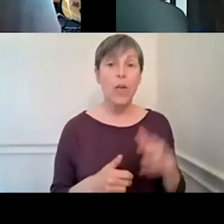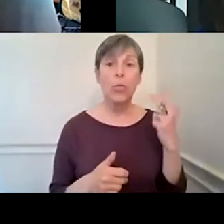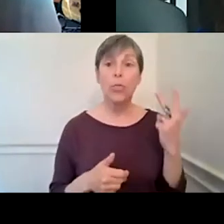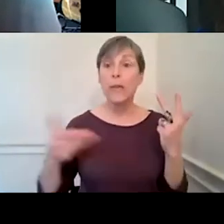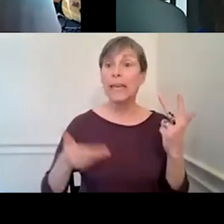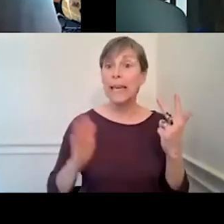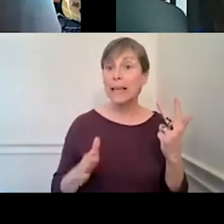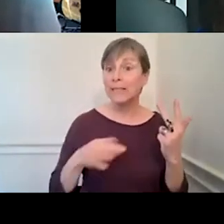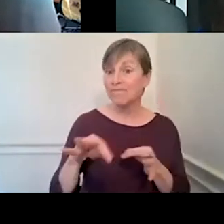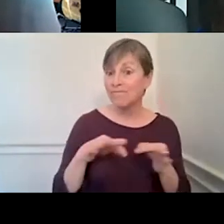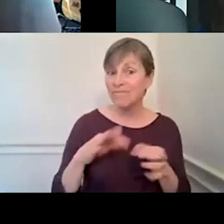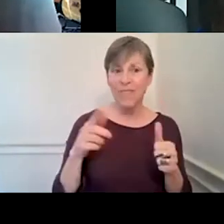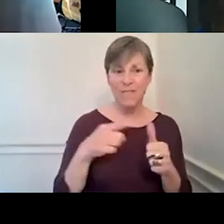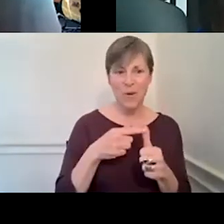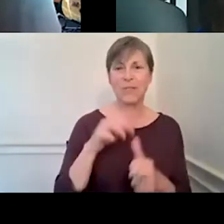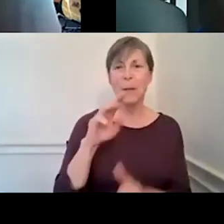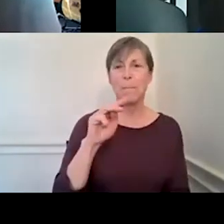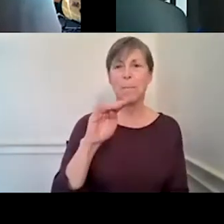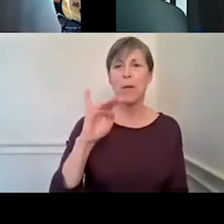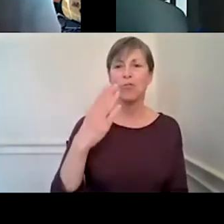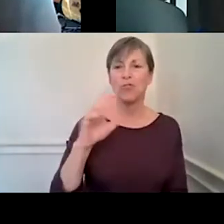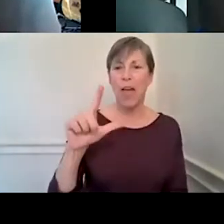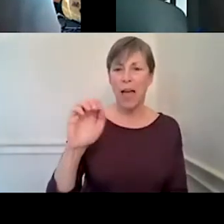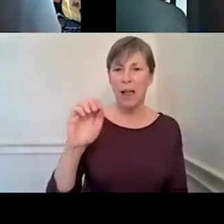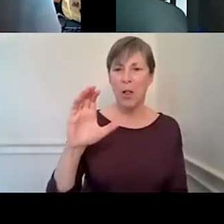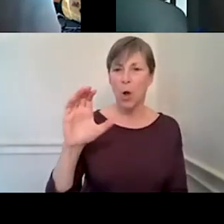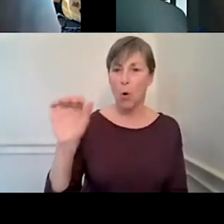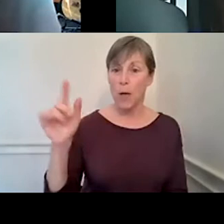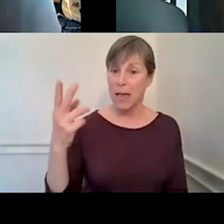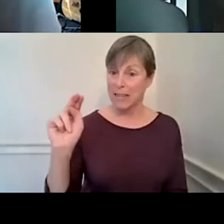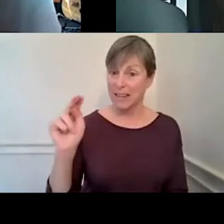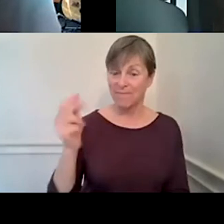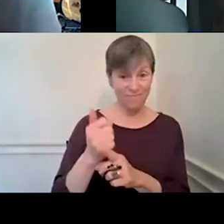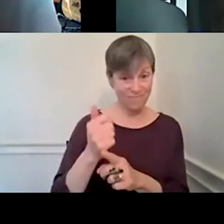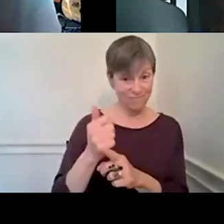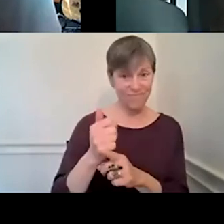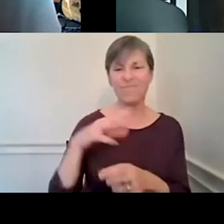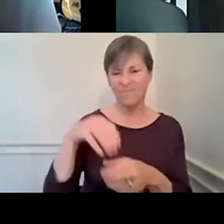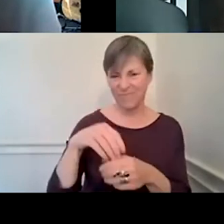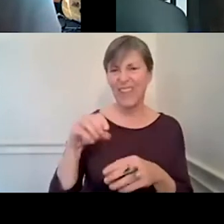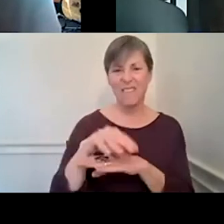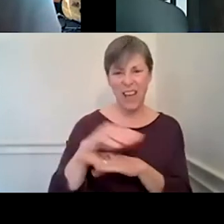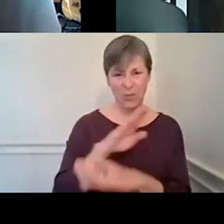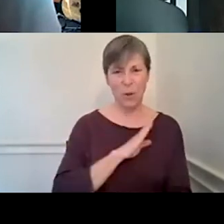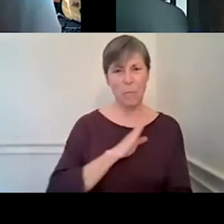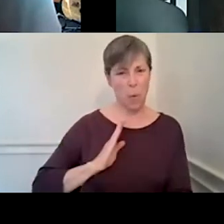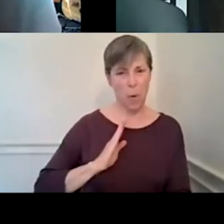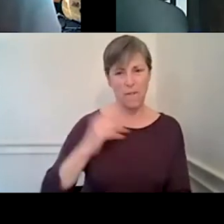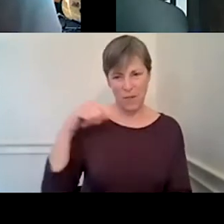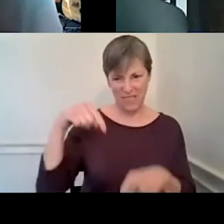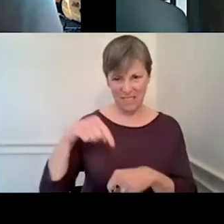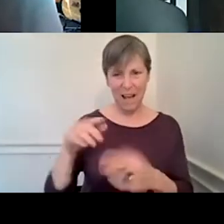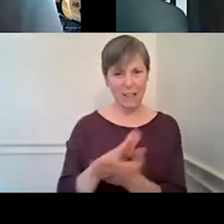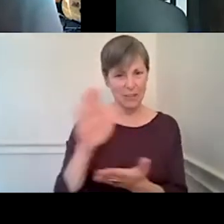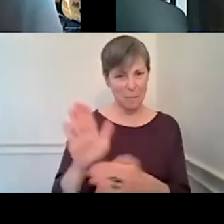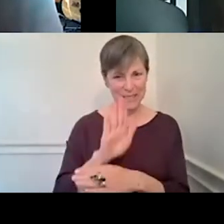going in alphabetical order, Michelle Cohen. Michelle is a member of our Saunders Accounting Advisory Board, and she is